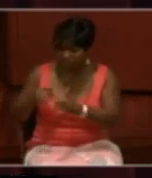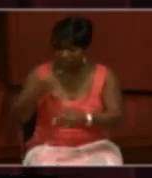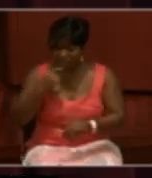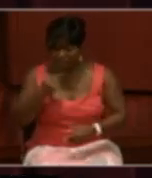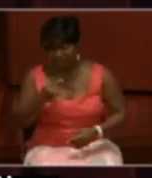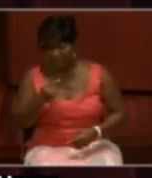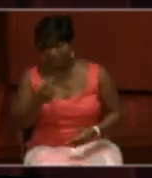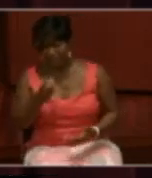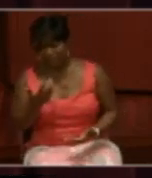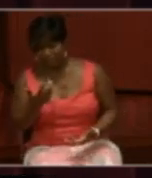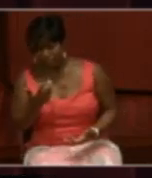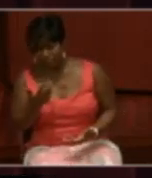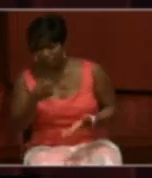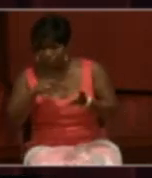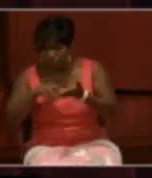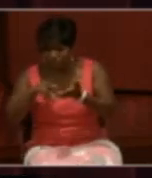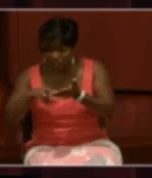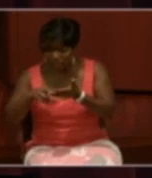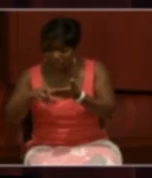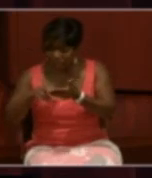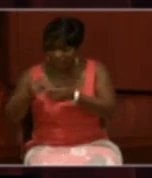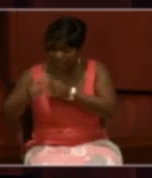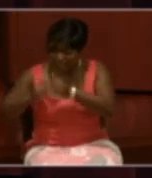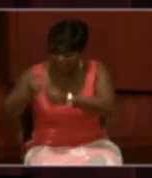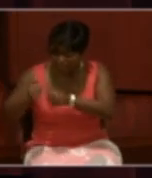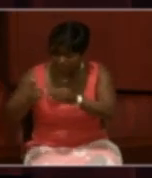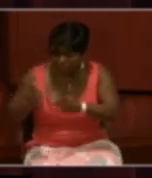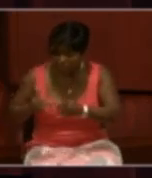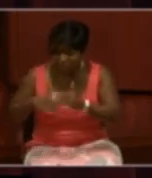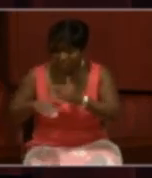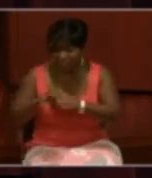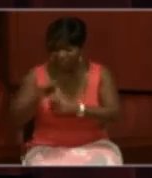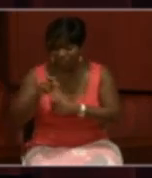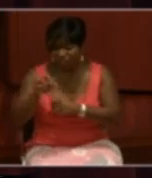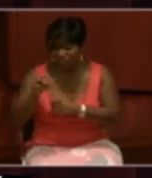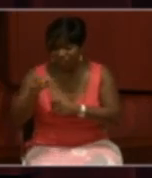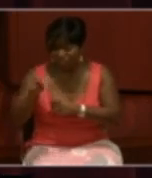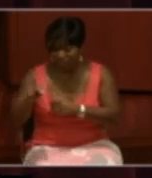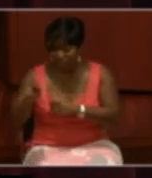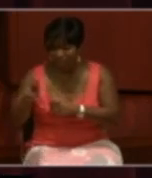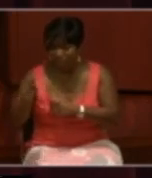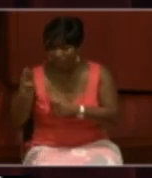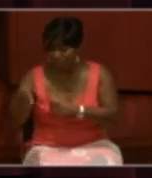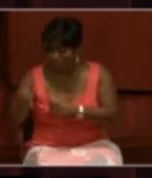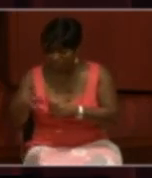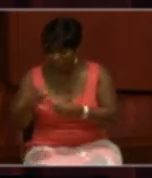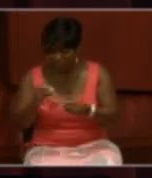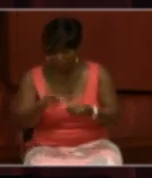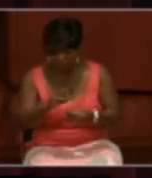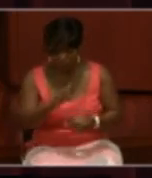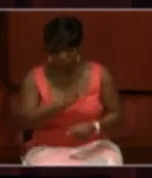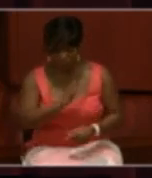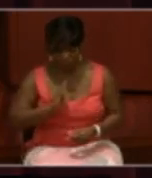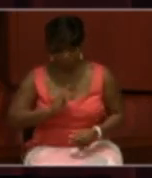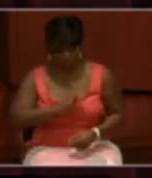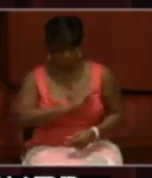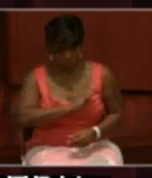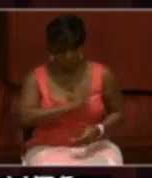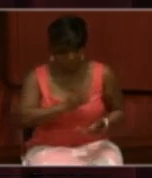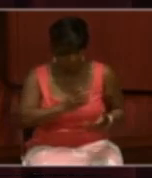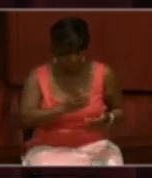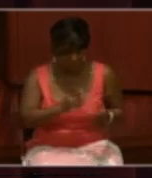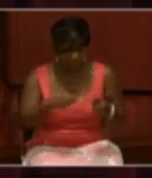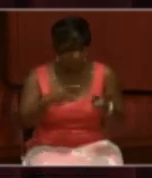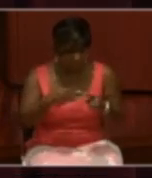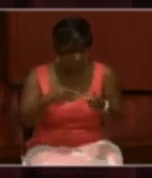they've researched their ancestors in the Freedman's Bank or in the Freedmen's Bureau, but in further